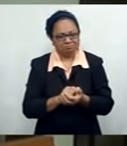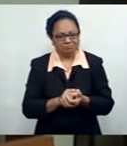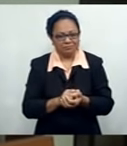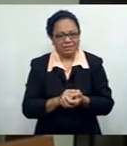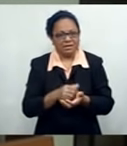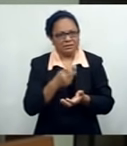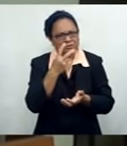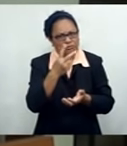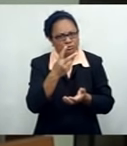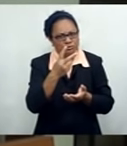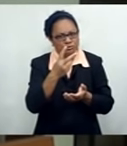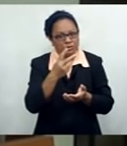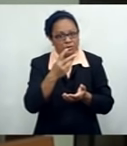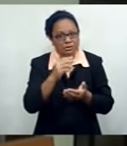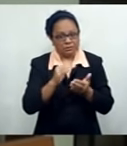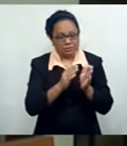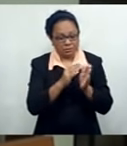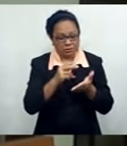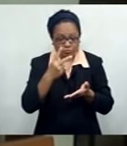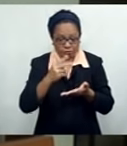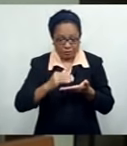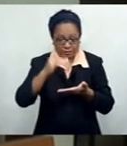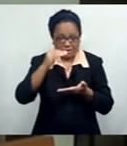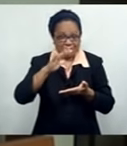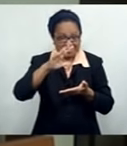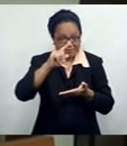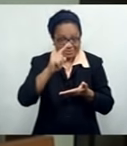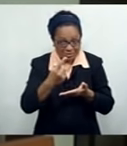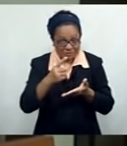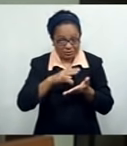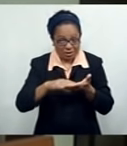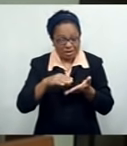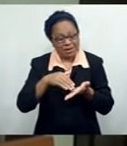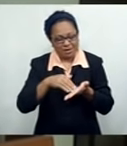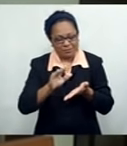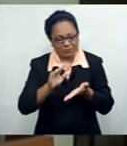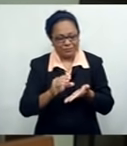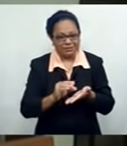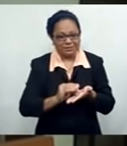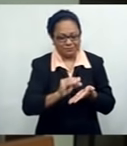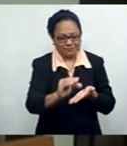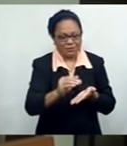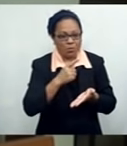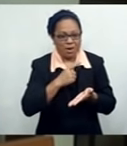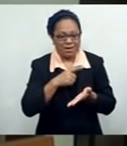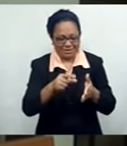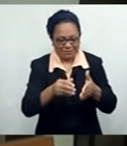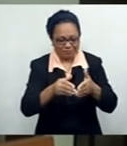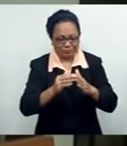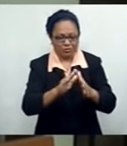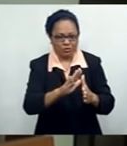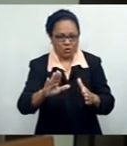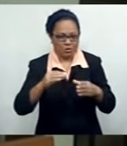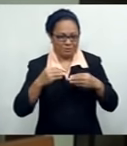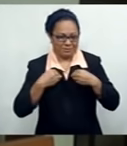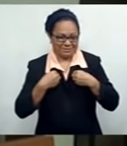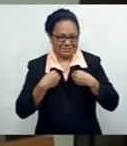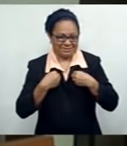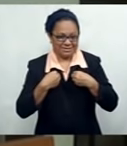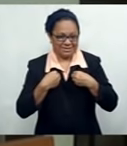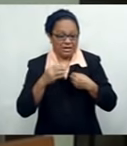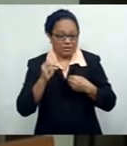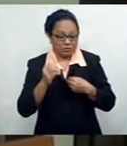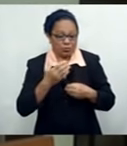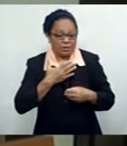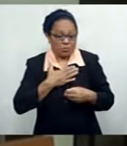to $5,000 to these SMEs, to these youth groups, so that they can go and start the initiative. So this is just to ensure once we give them the grant, they are able